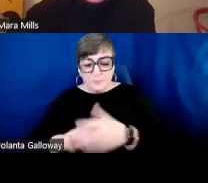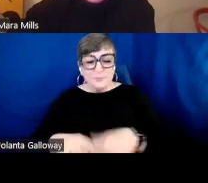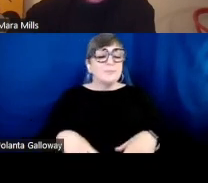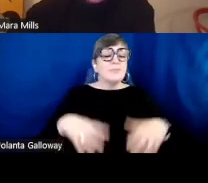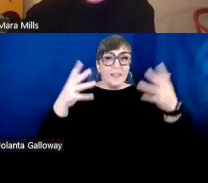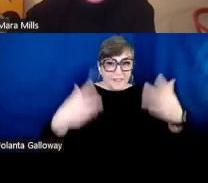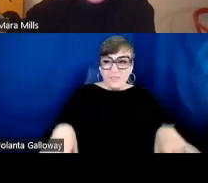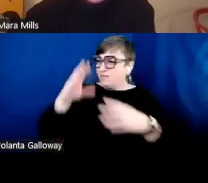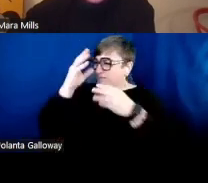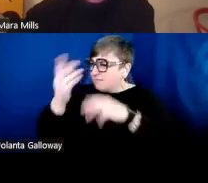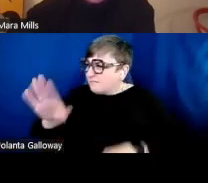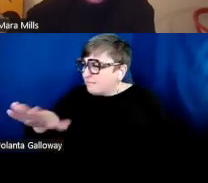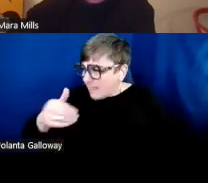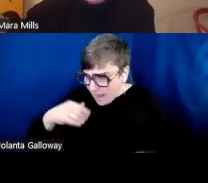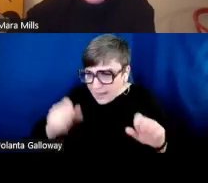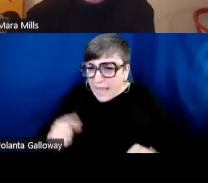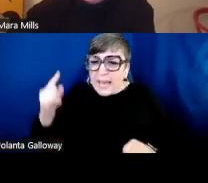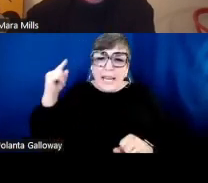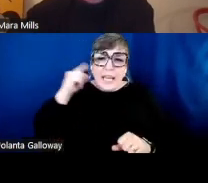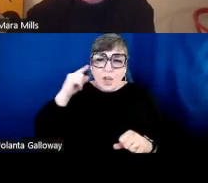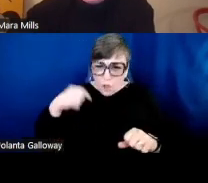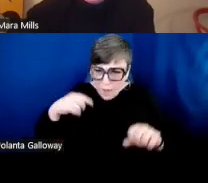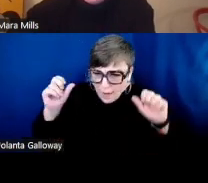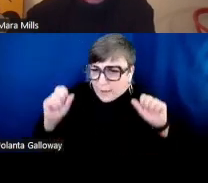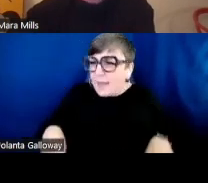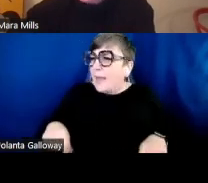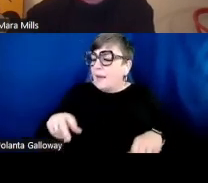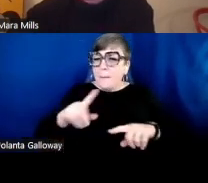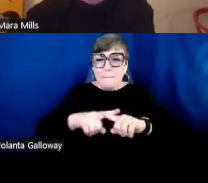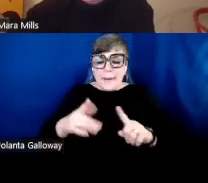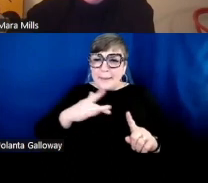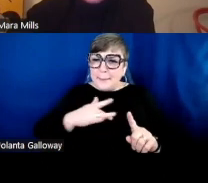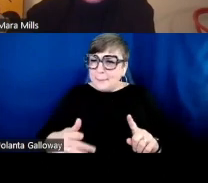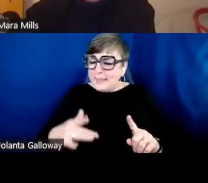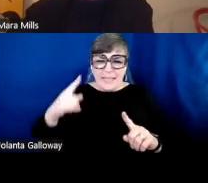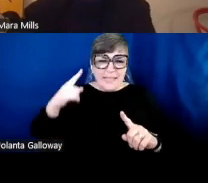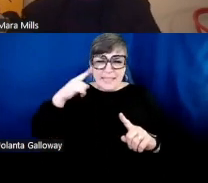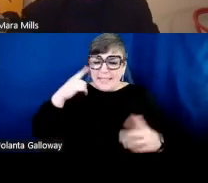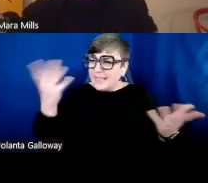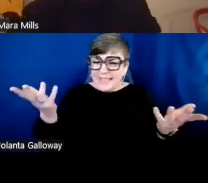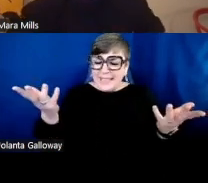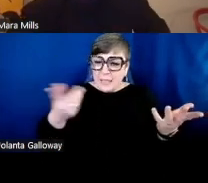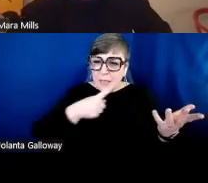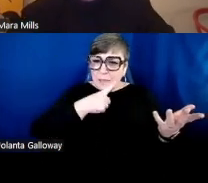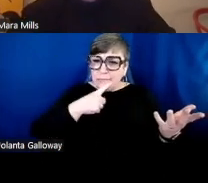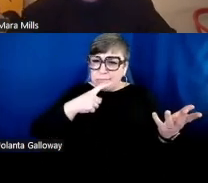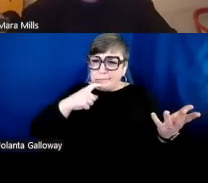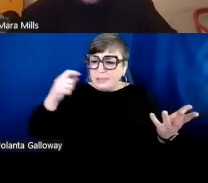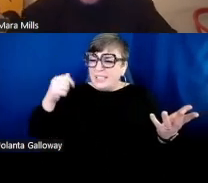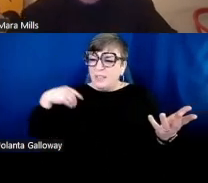can hear and understand the speaker but usually i find it so dull i turn it off and turn my thoughts to my inventions